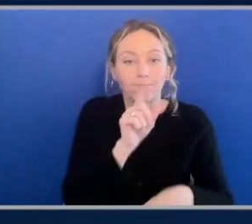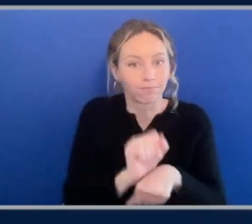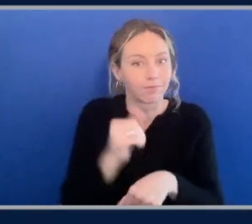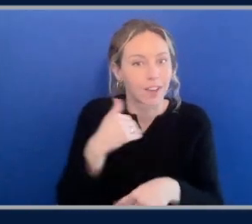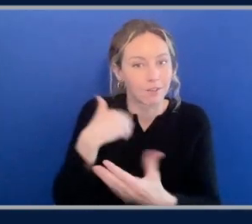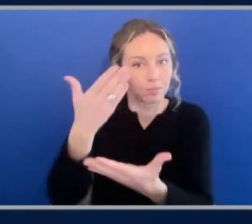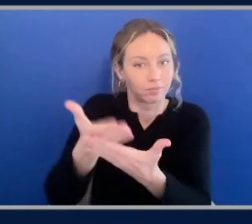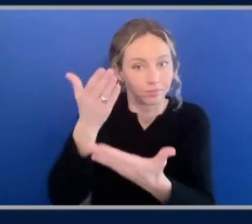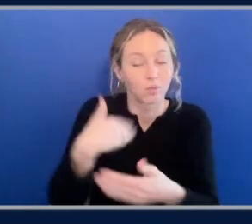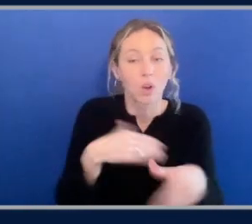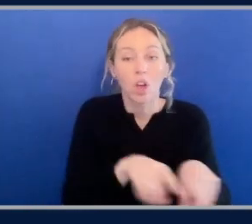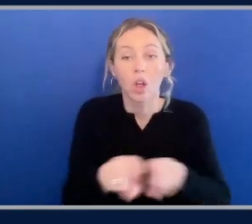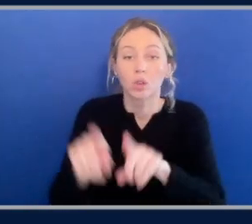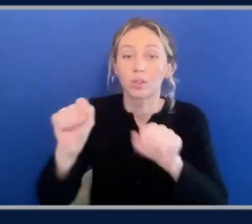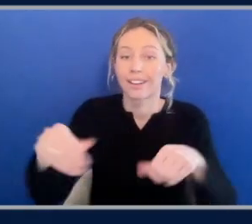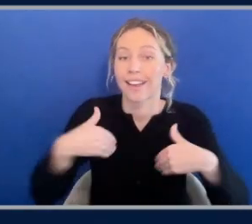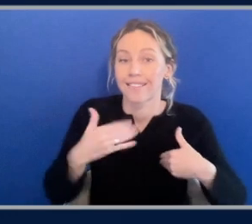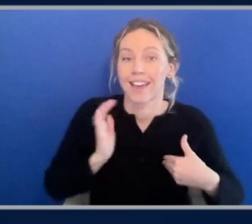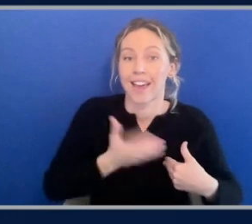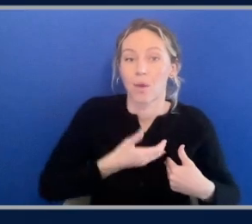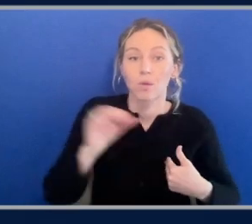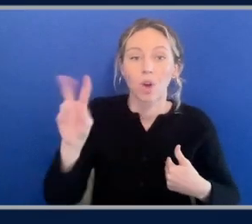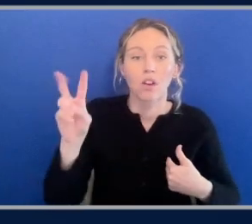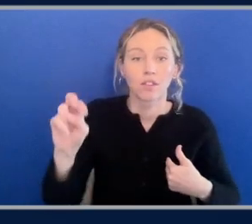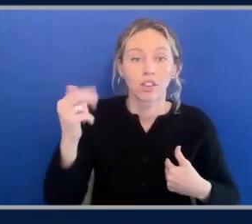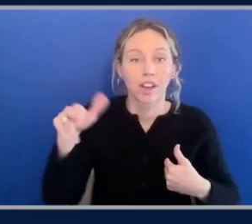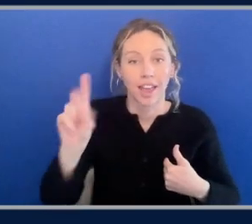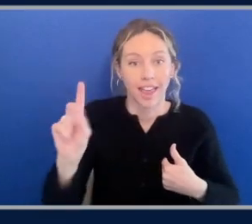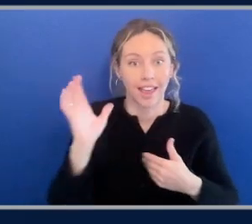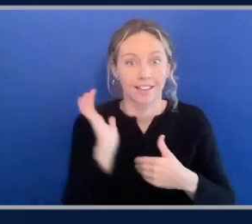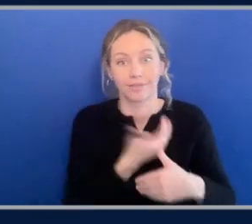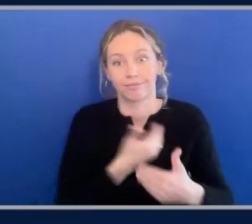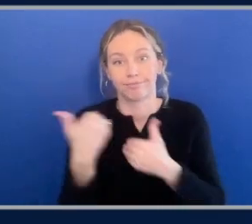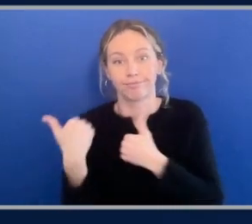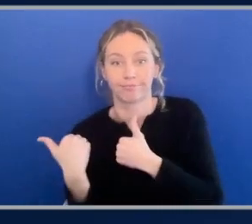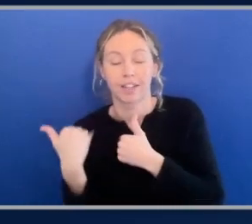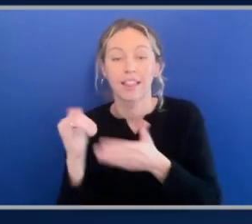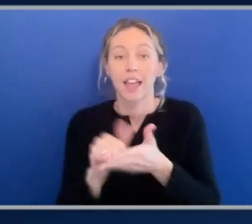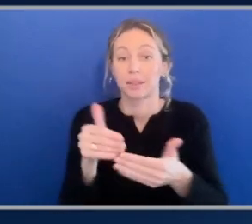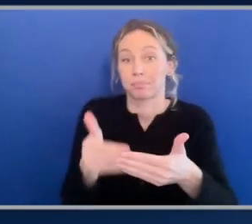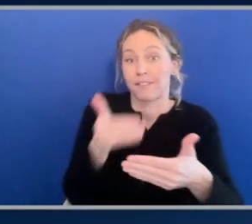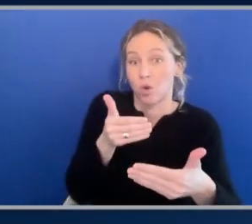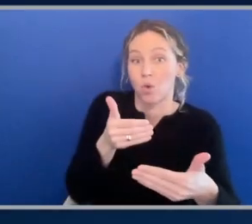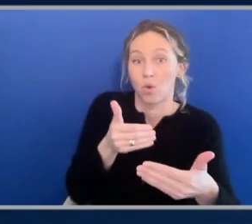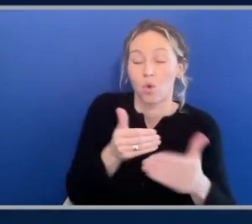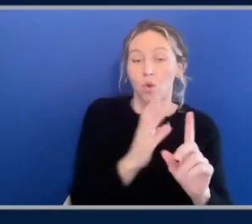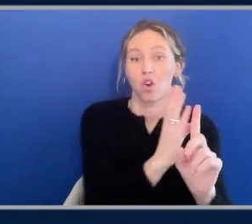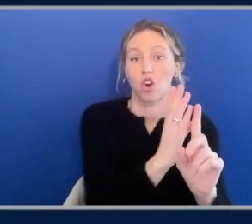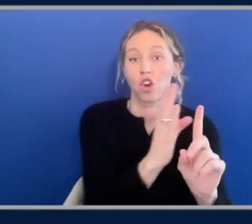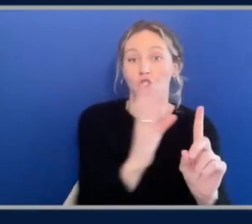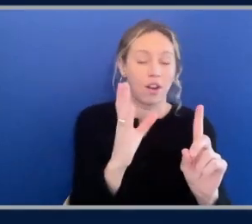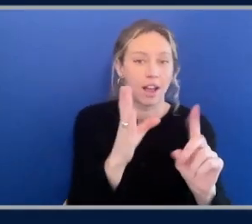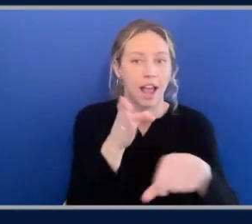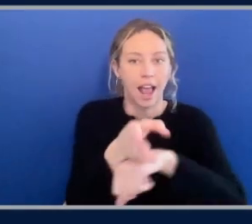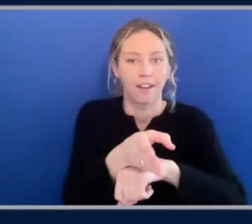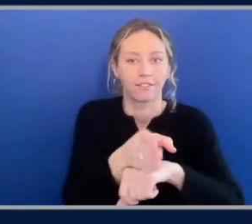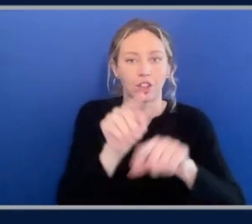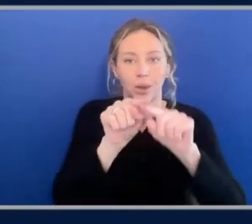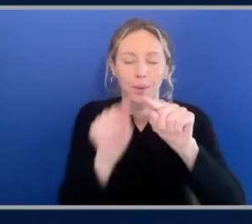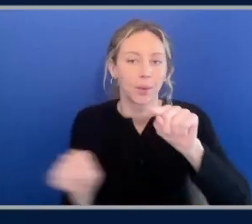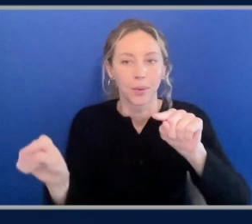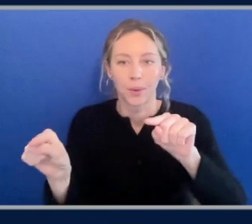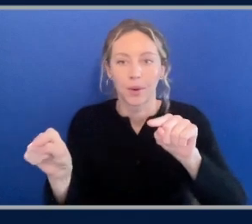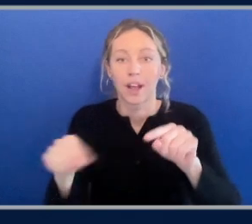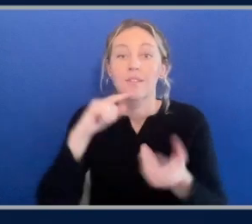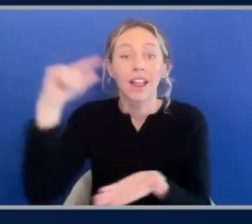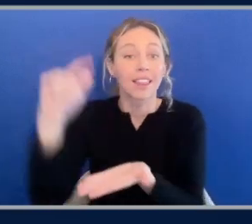also were able to have our overhead. This is, you see on the left is the sort of before of the memory impact and the after. So the less resources that you